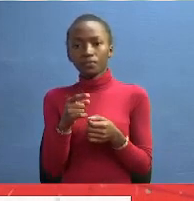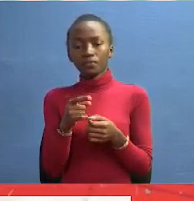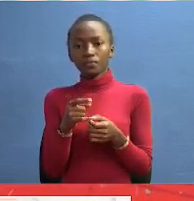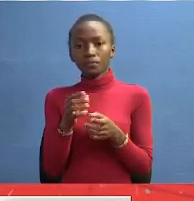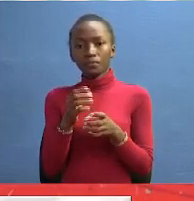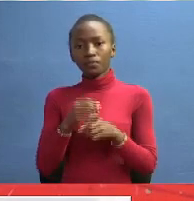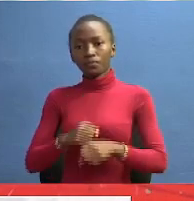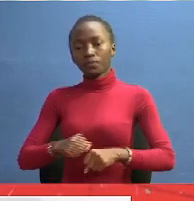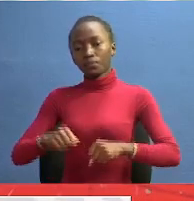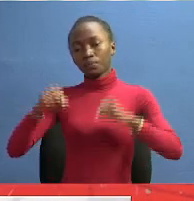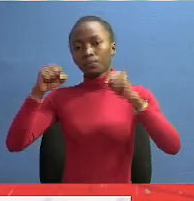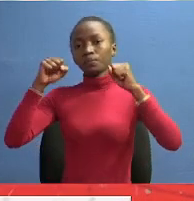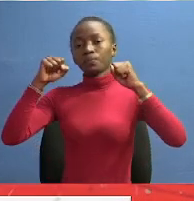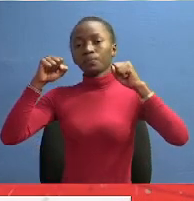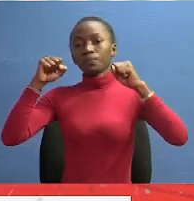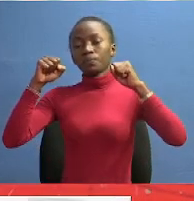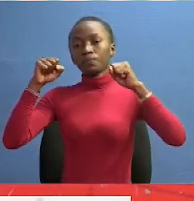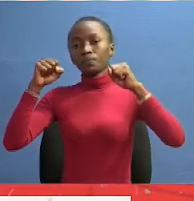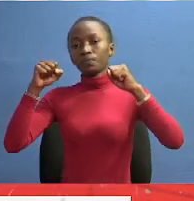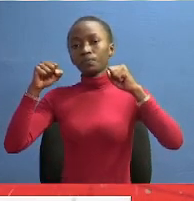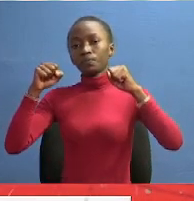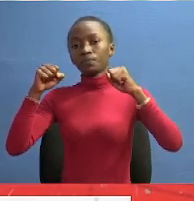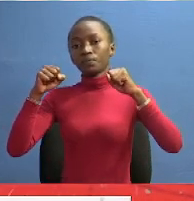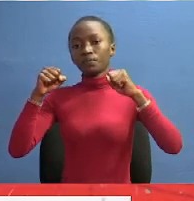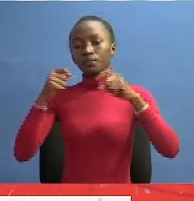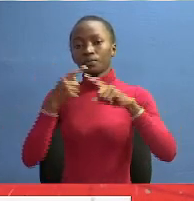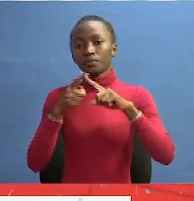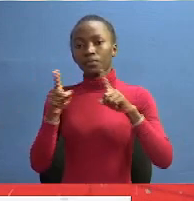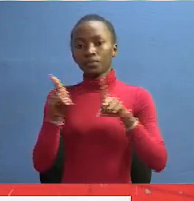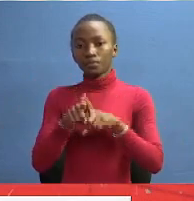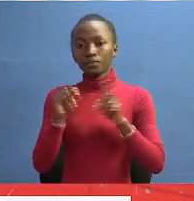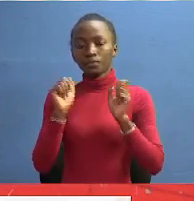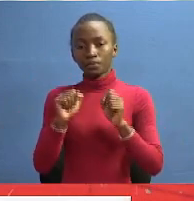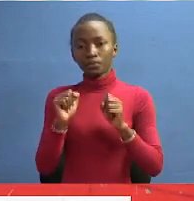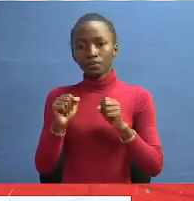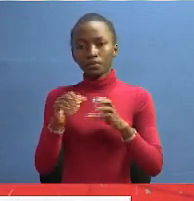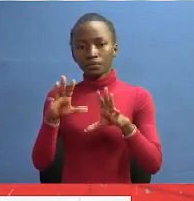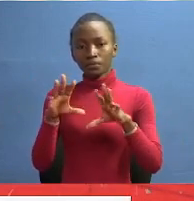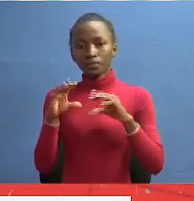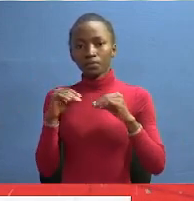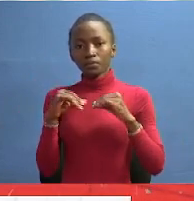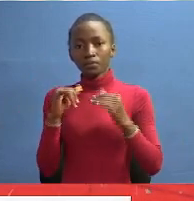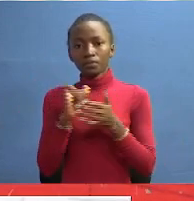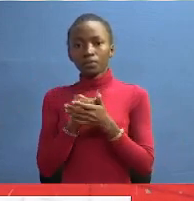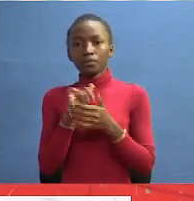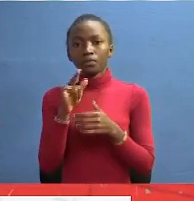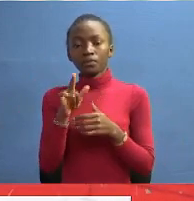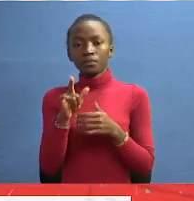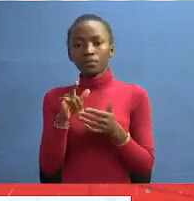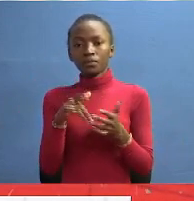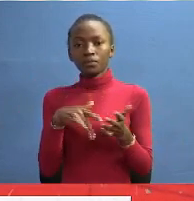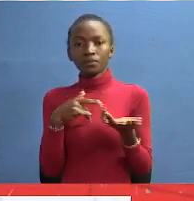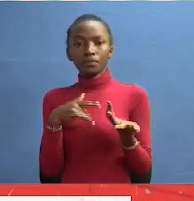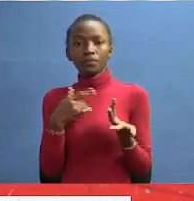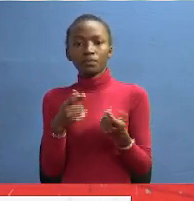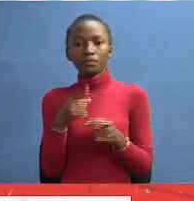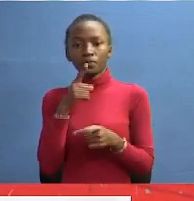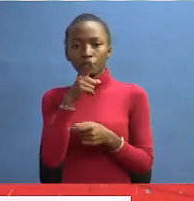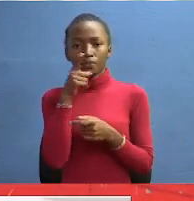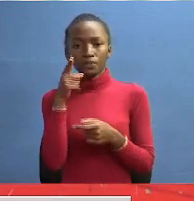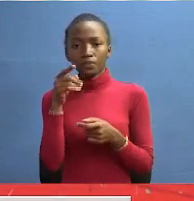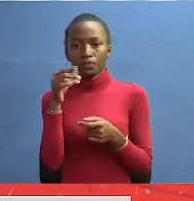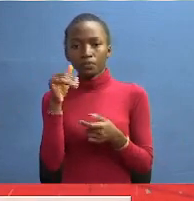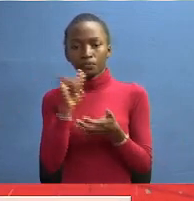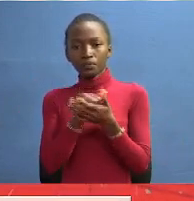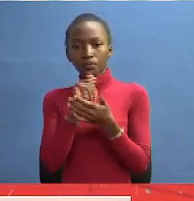president of a state. But what he also needs to appreciate is that he is feeling threatened, because that is why he